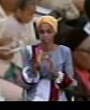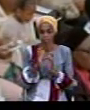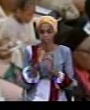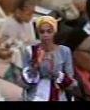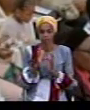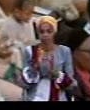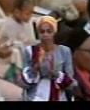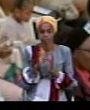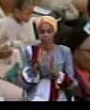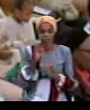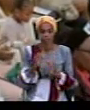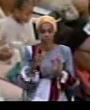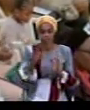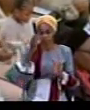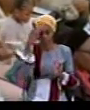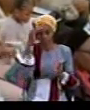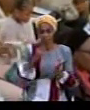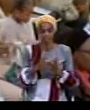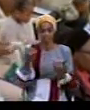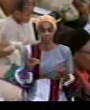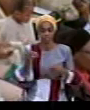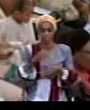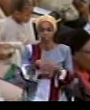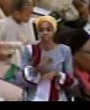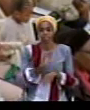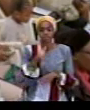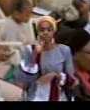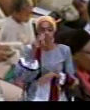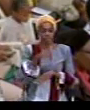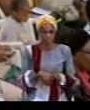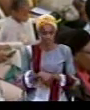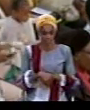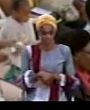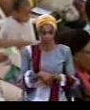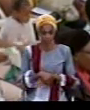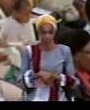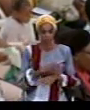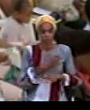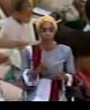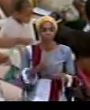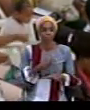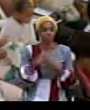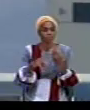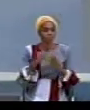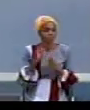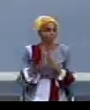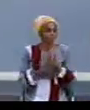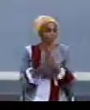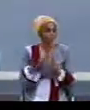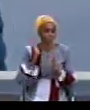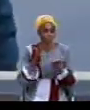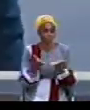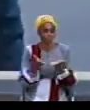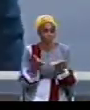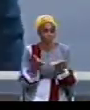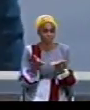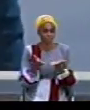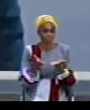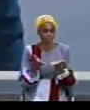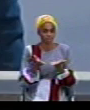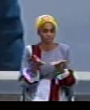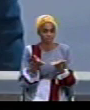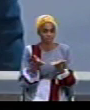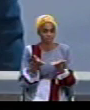If you know tonight is your own night, and all your desires to be granted by the Lord,